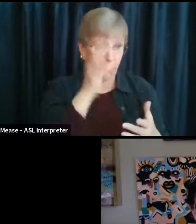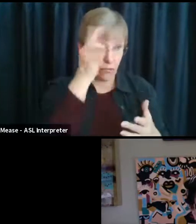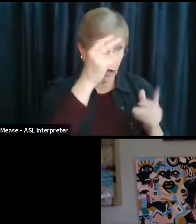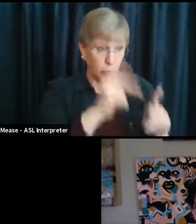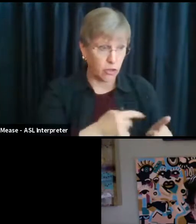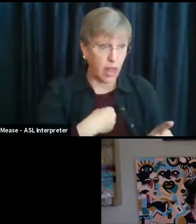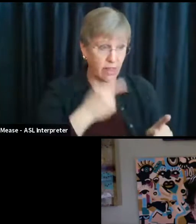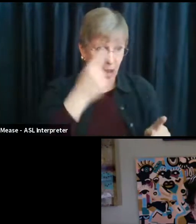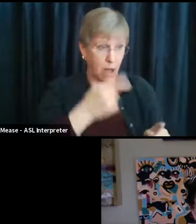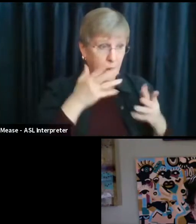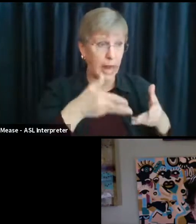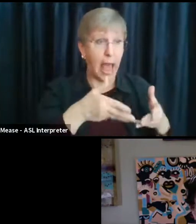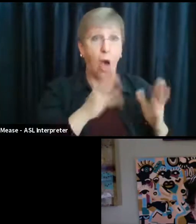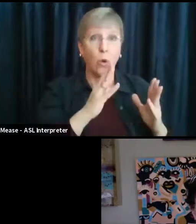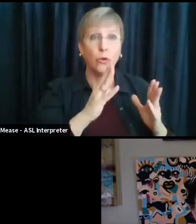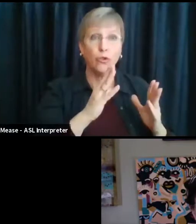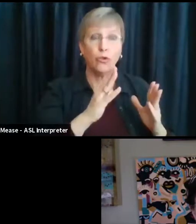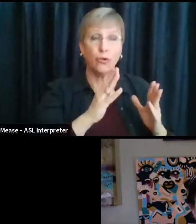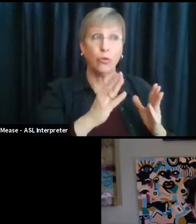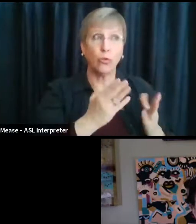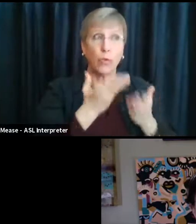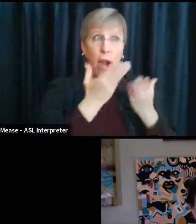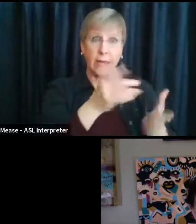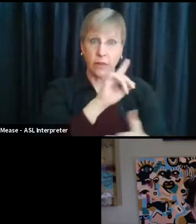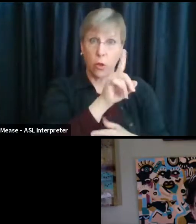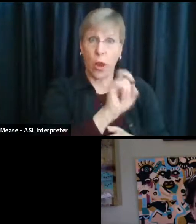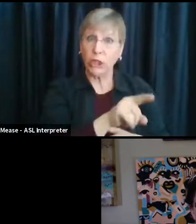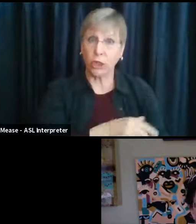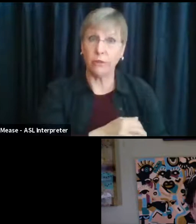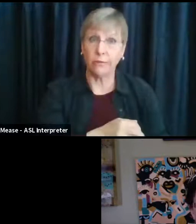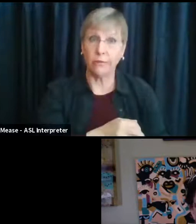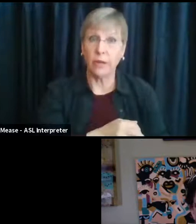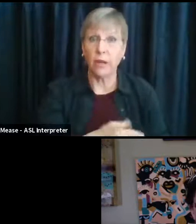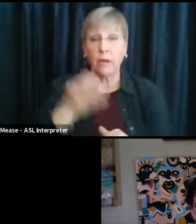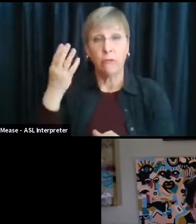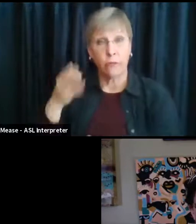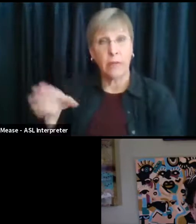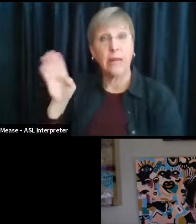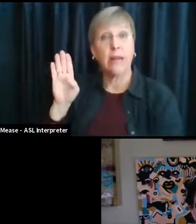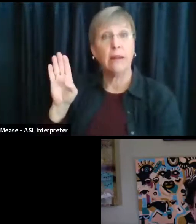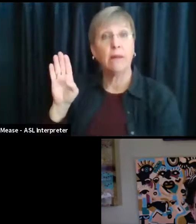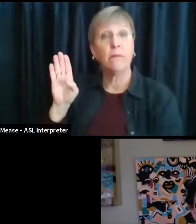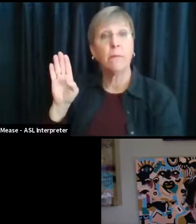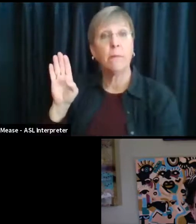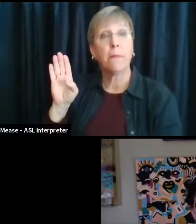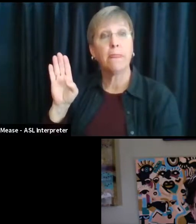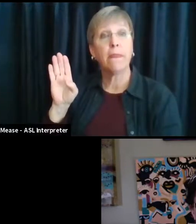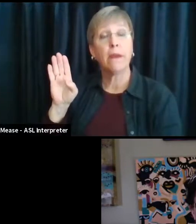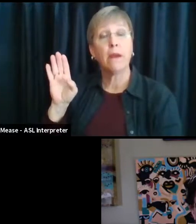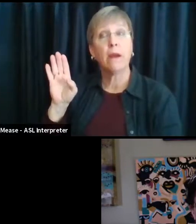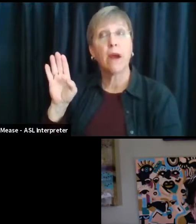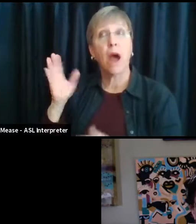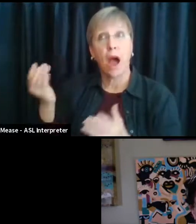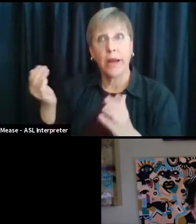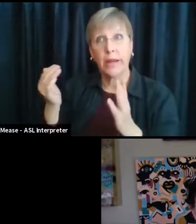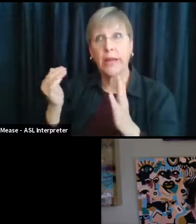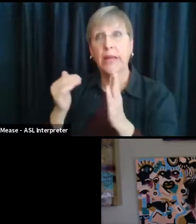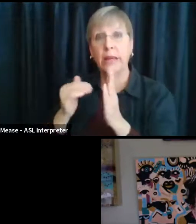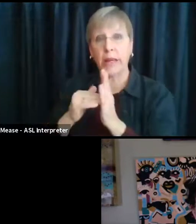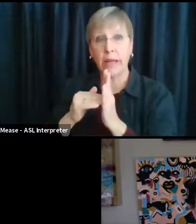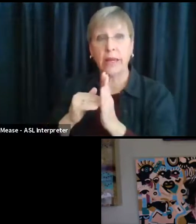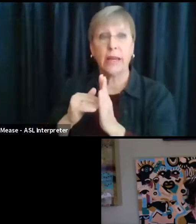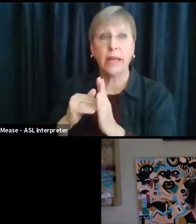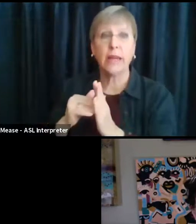person, I'm allowed to raise the question. And for Benin, let's say, yeah, I'm quite legitimate